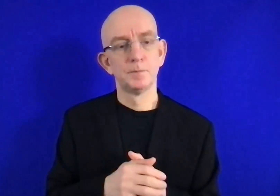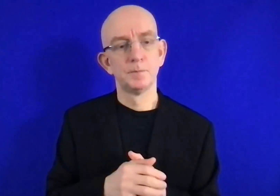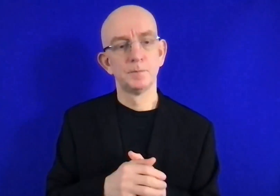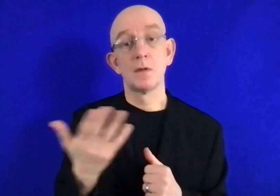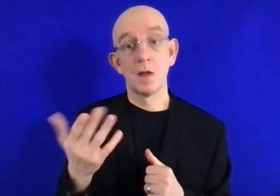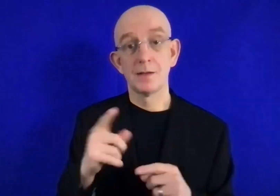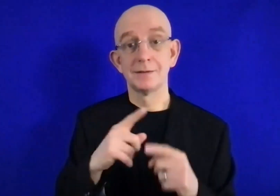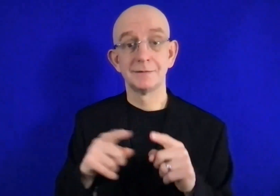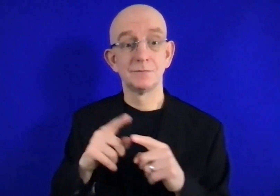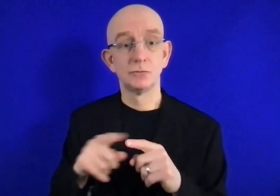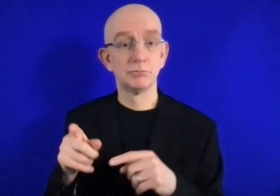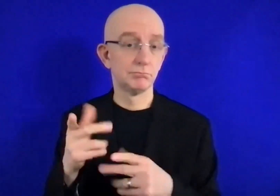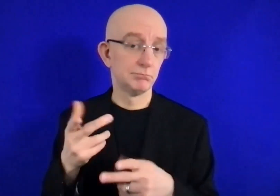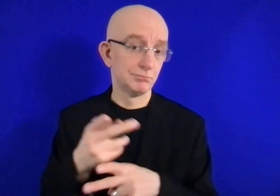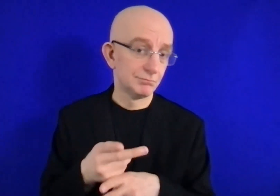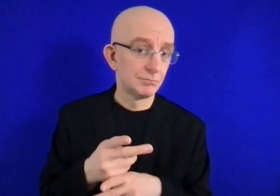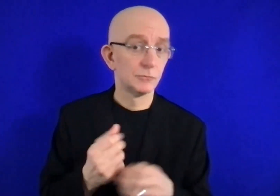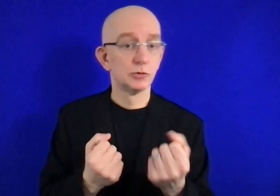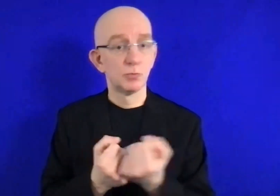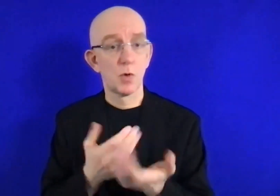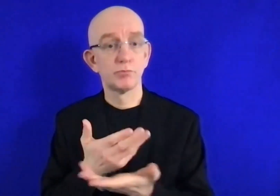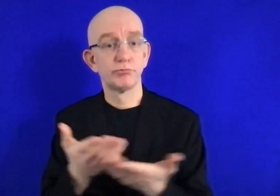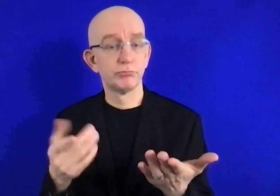to see the different